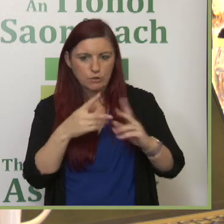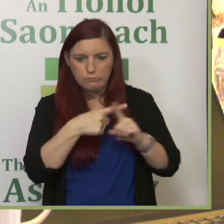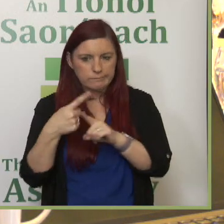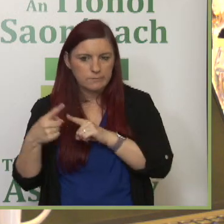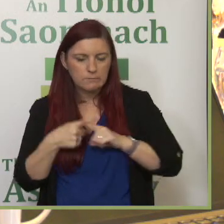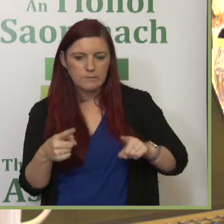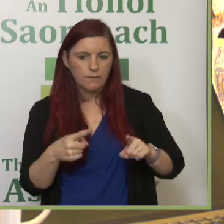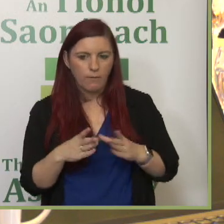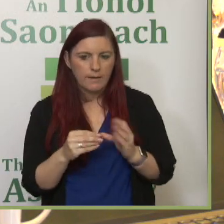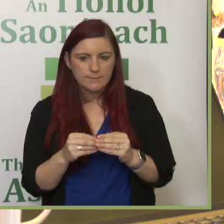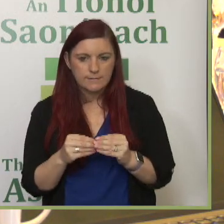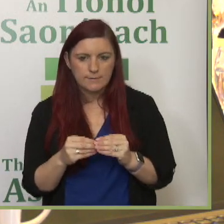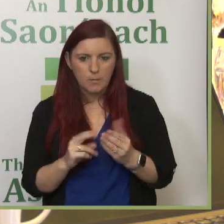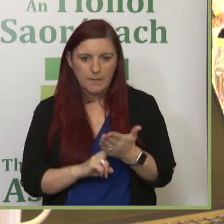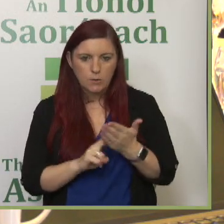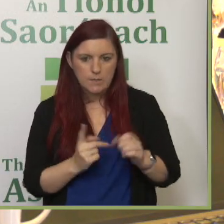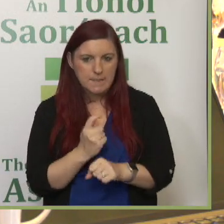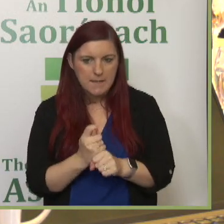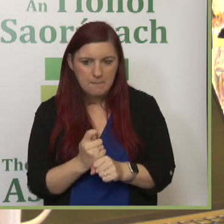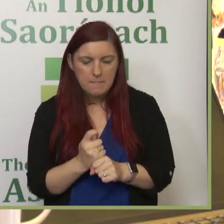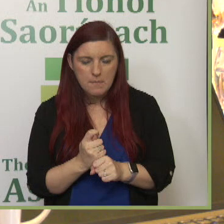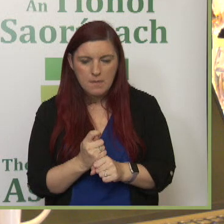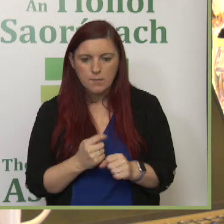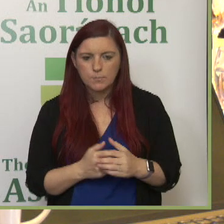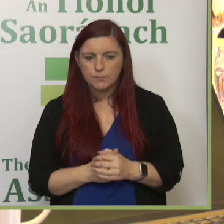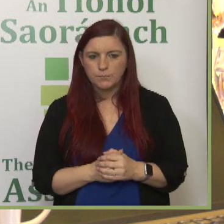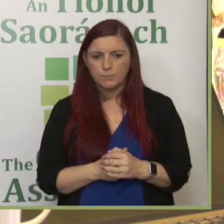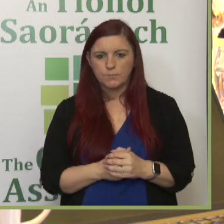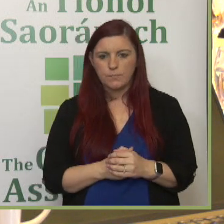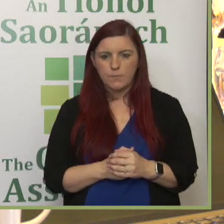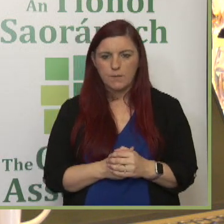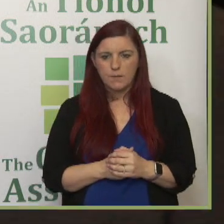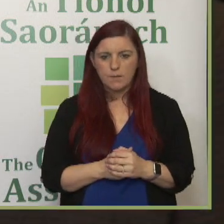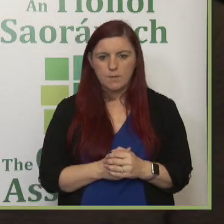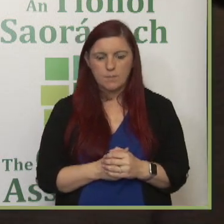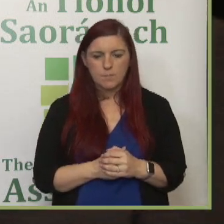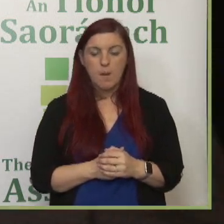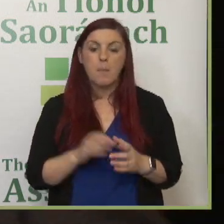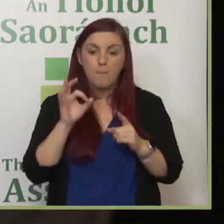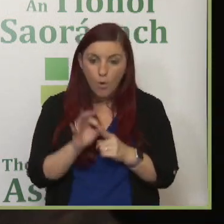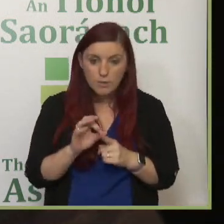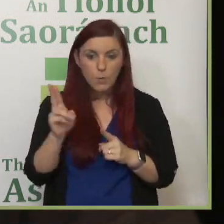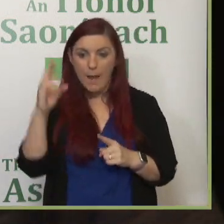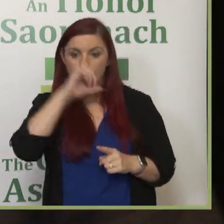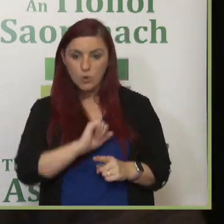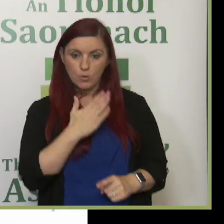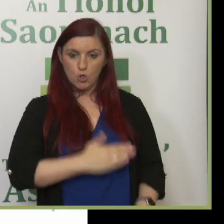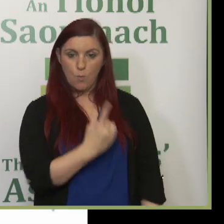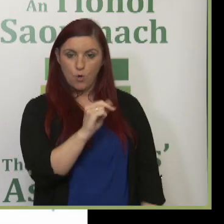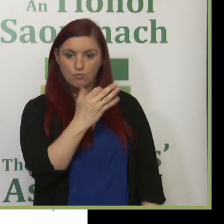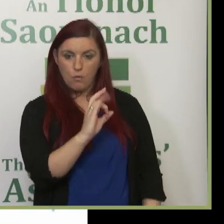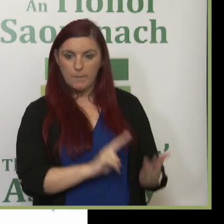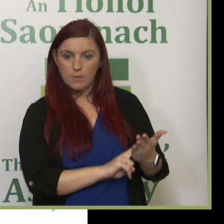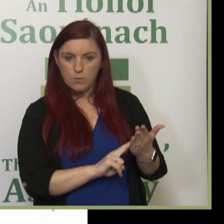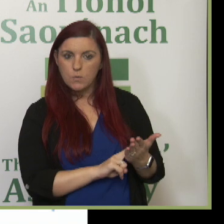psychoactive medicines were involved. That's the green bars. So we can't think about drug use in isolation. That's my point. And the other thing that's